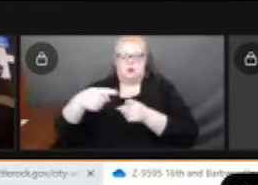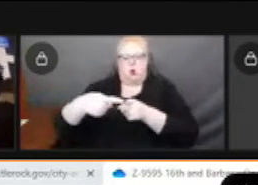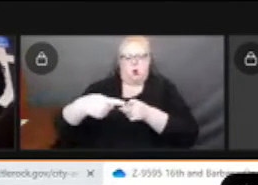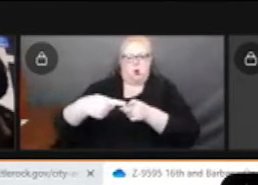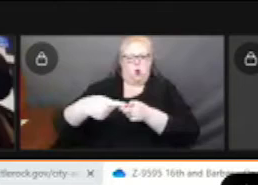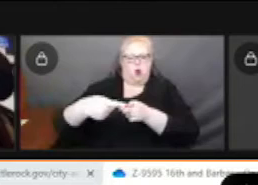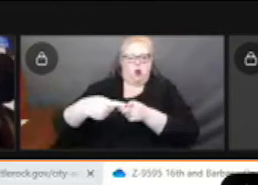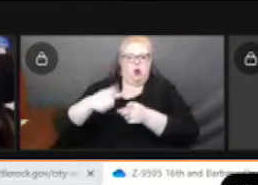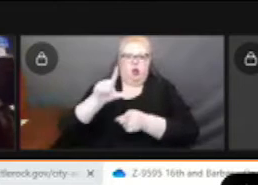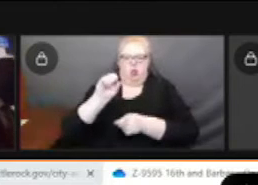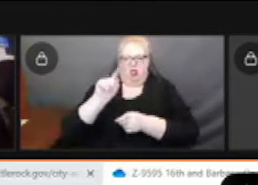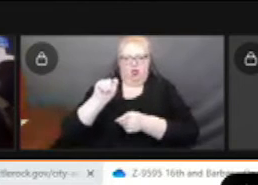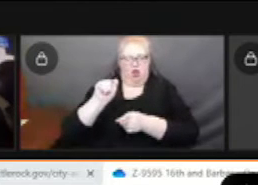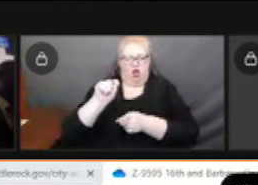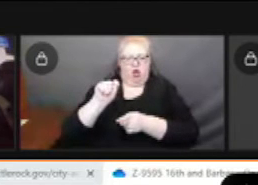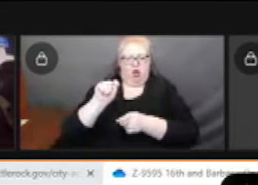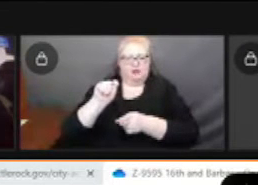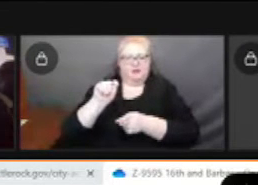it's a corner lot.